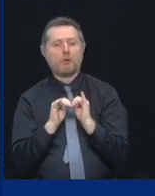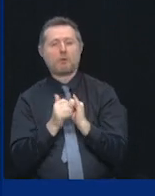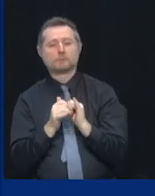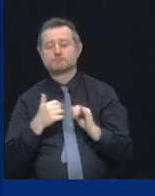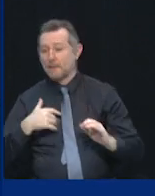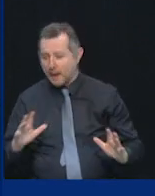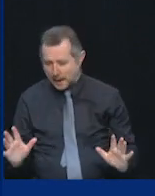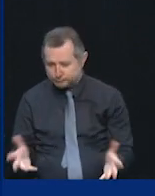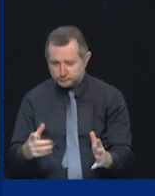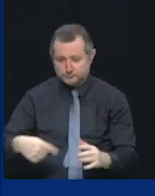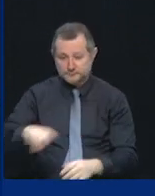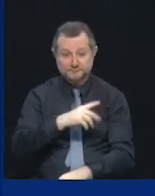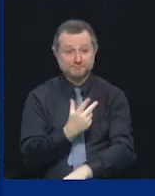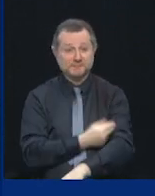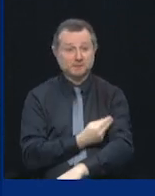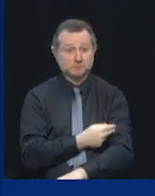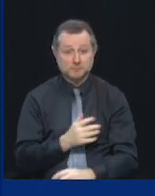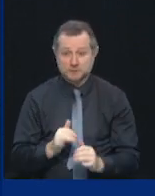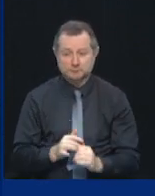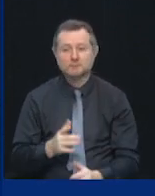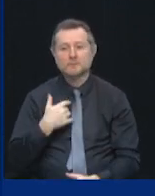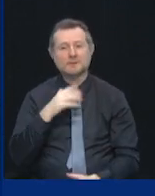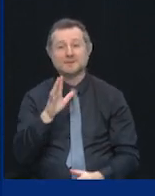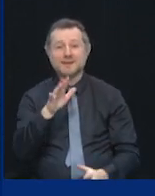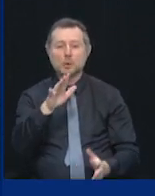rate? Eliminate the excuses,